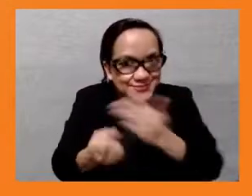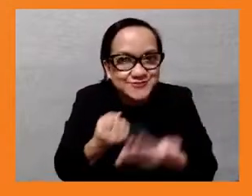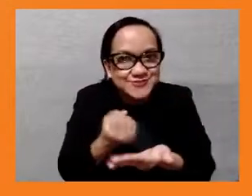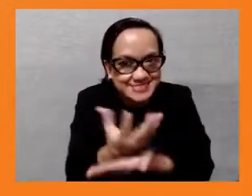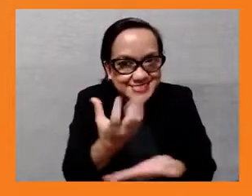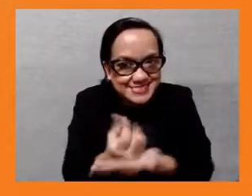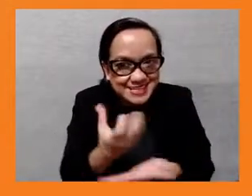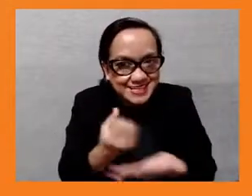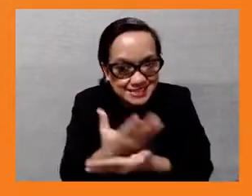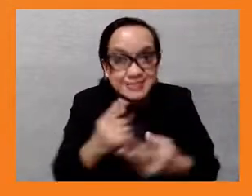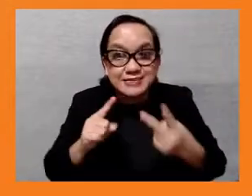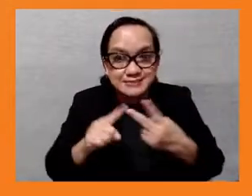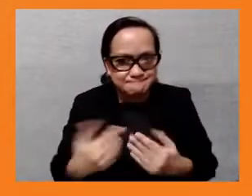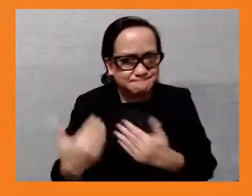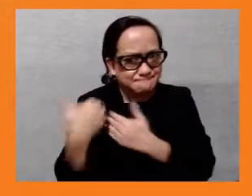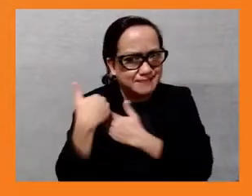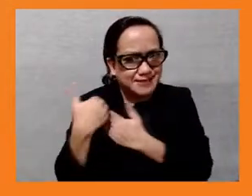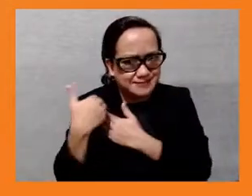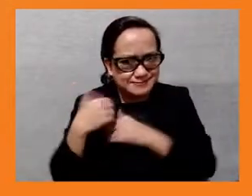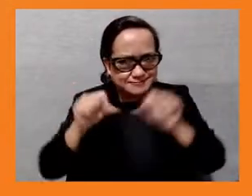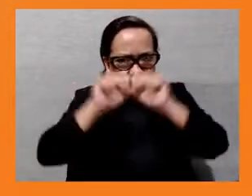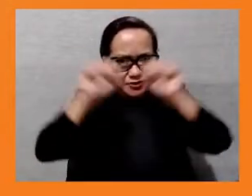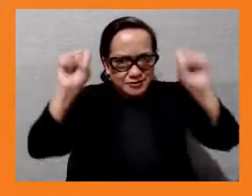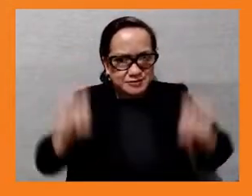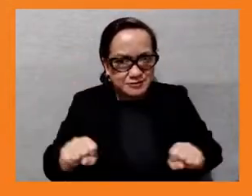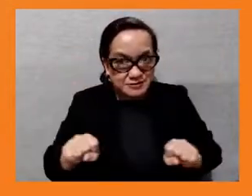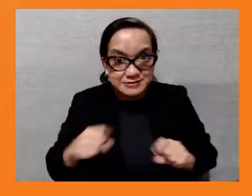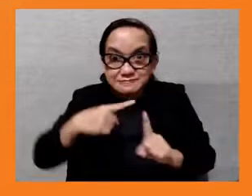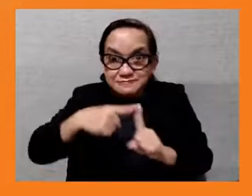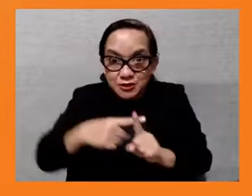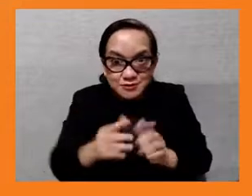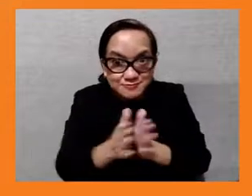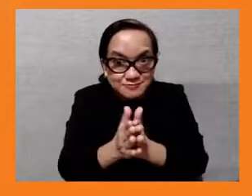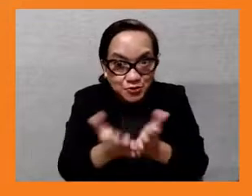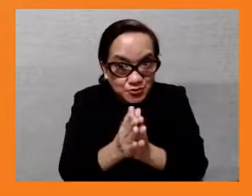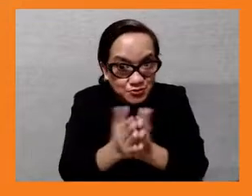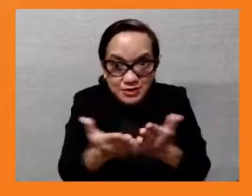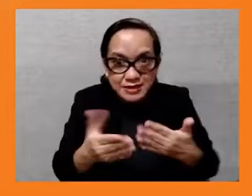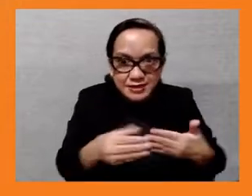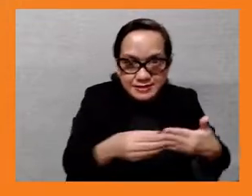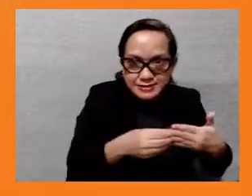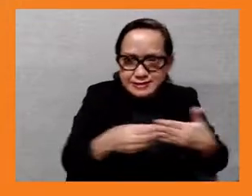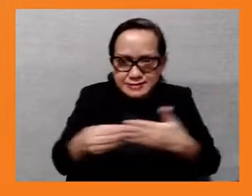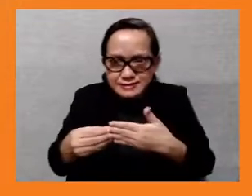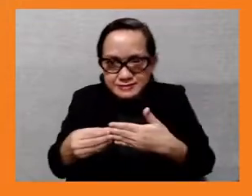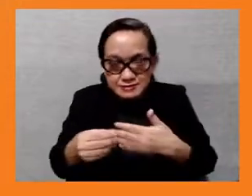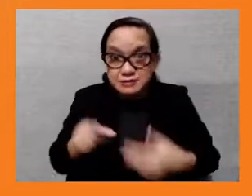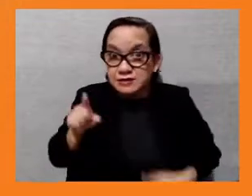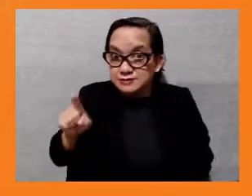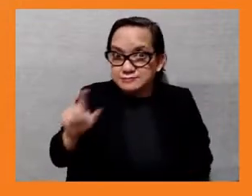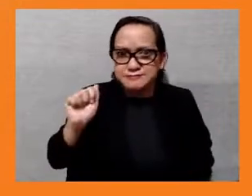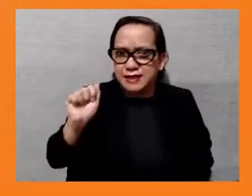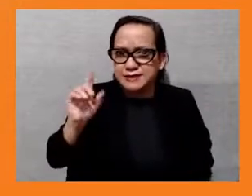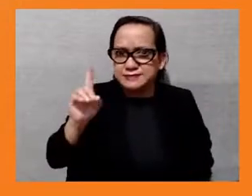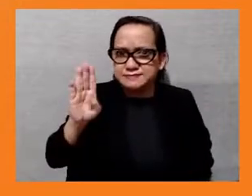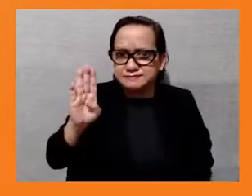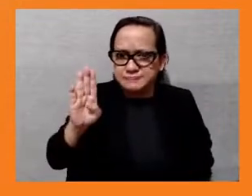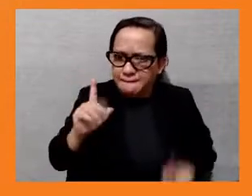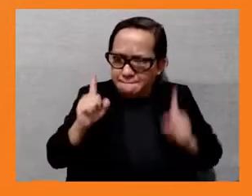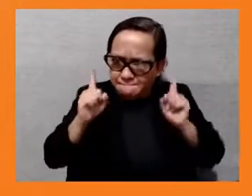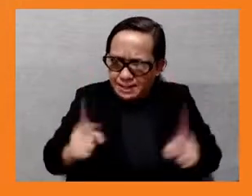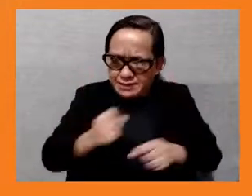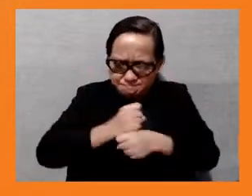policy architecture, which is currently being proposed. Ms. Annabel Pereiras is the NGO Forum on ADB's project data analyst, and she's